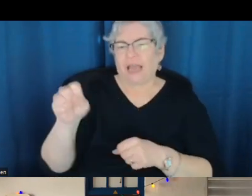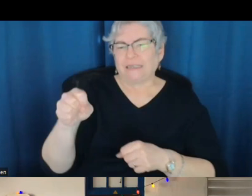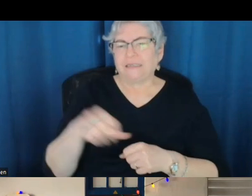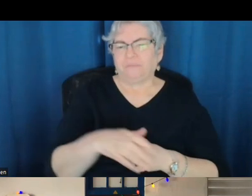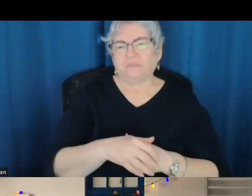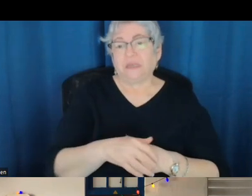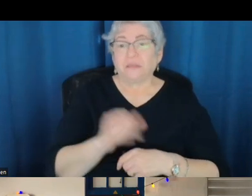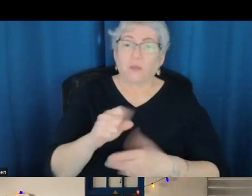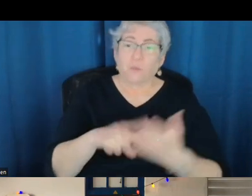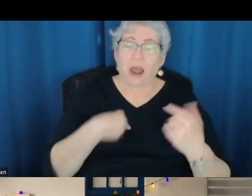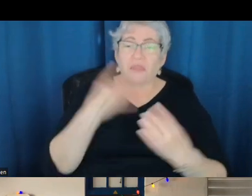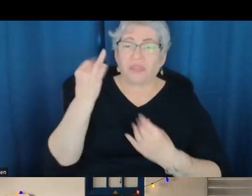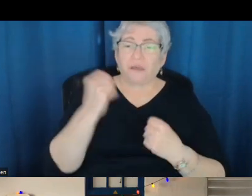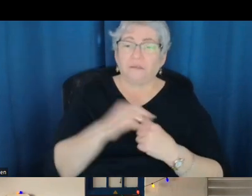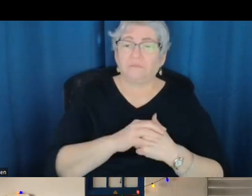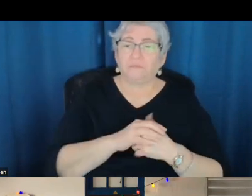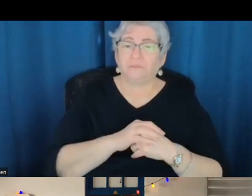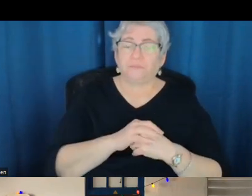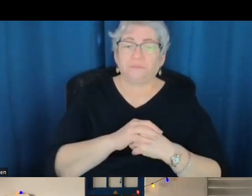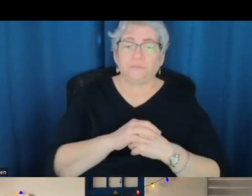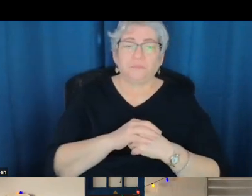I think.